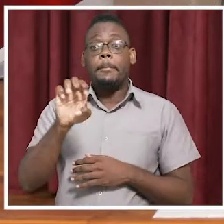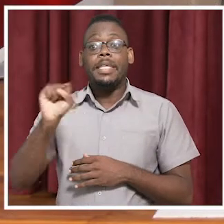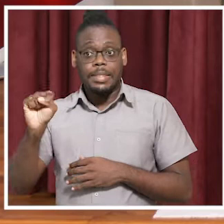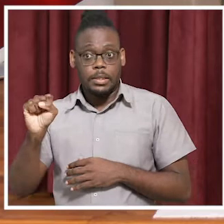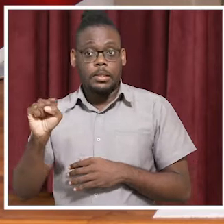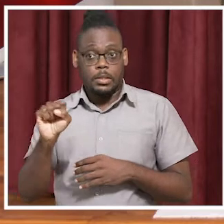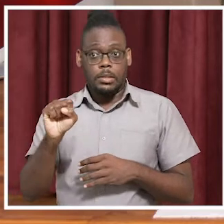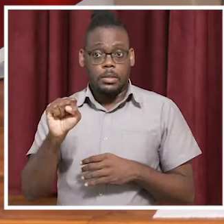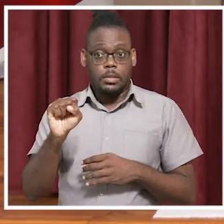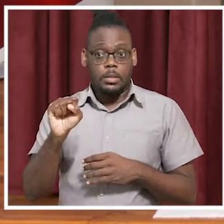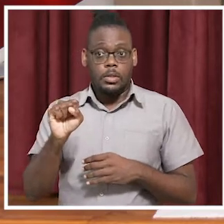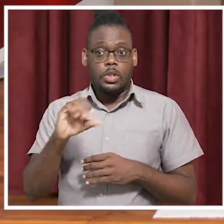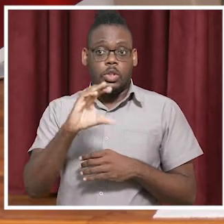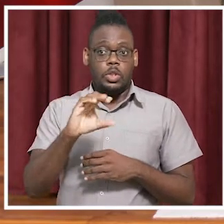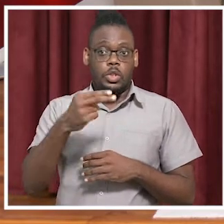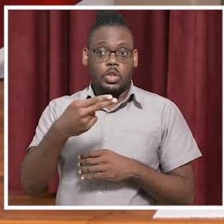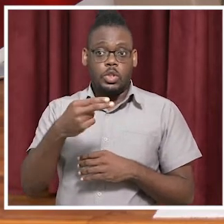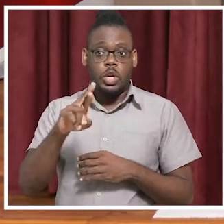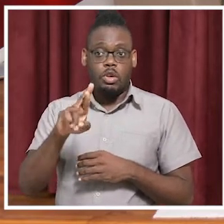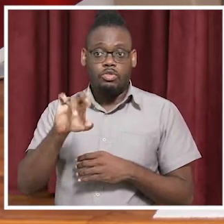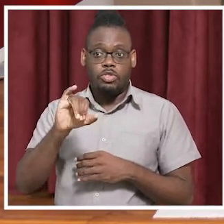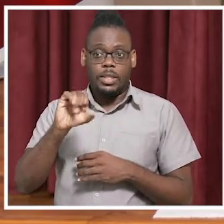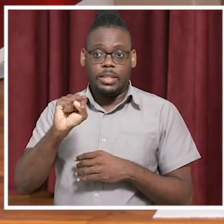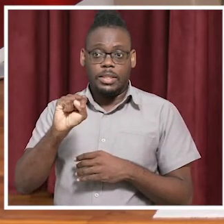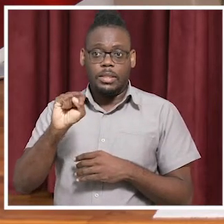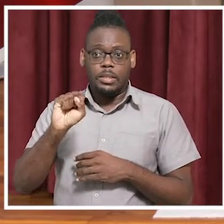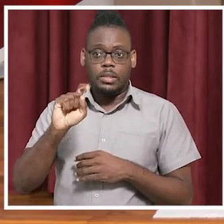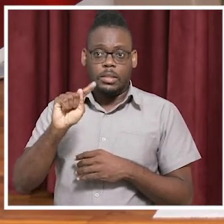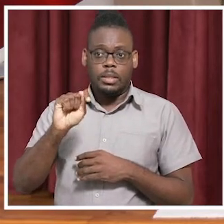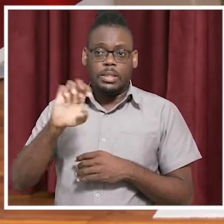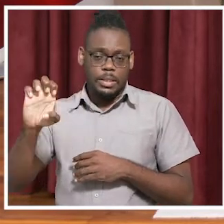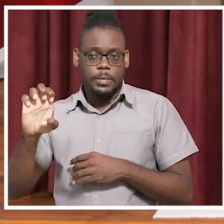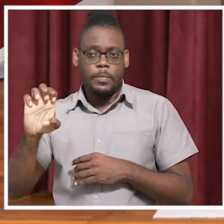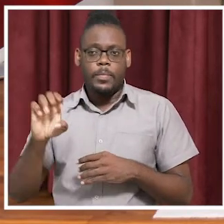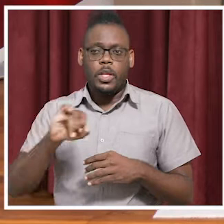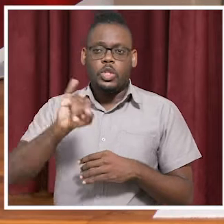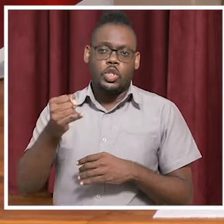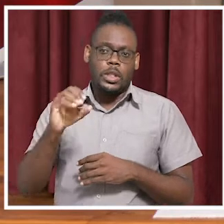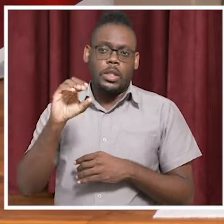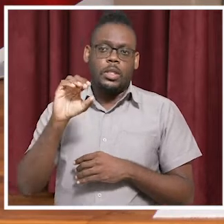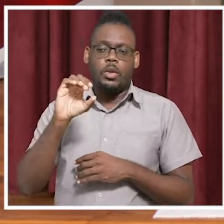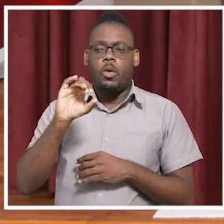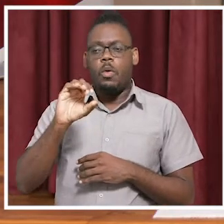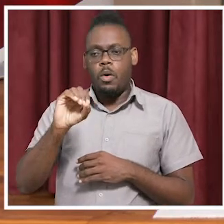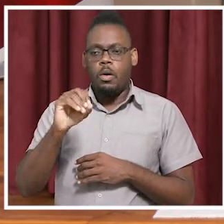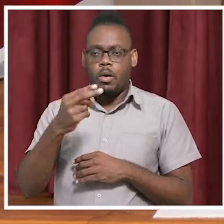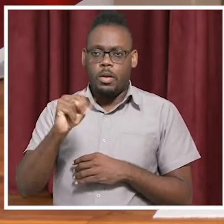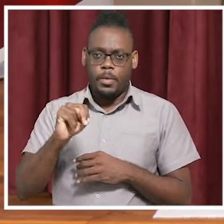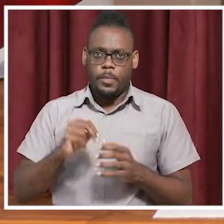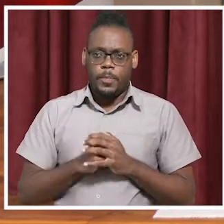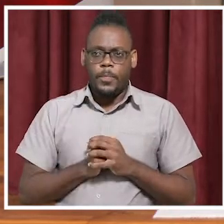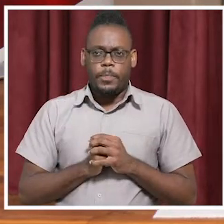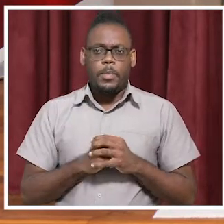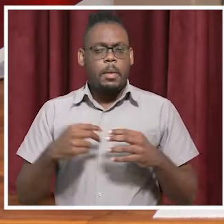Ladies, we are getting straight into the discussion because there are some distinctions that need to be made between the two entities. I'll start with you because,